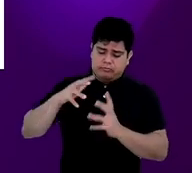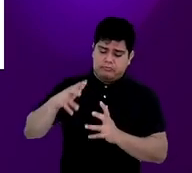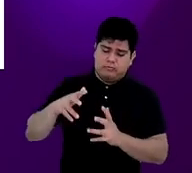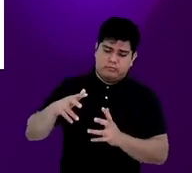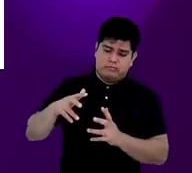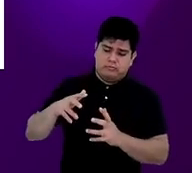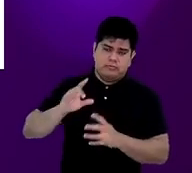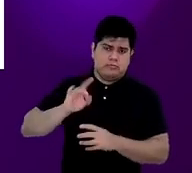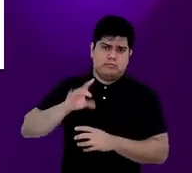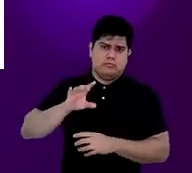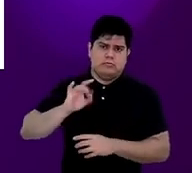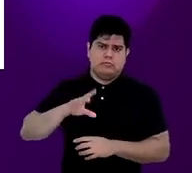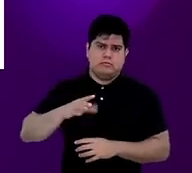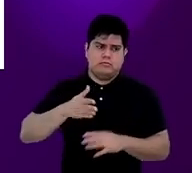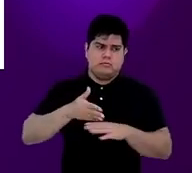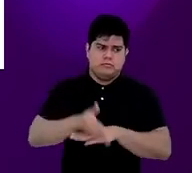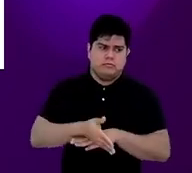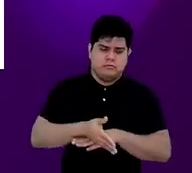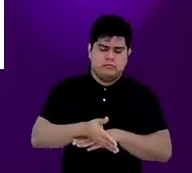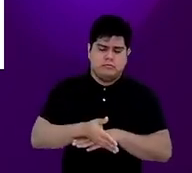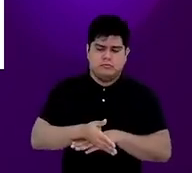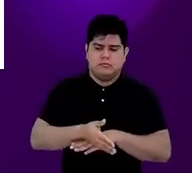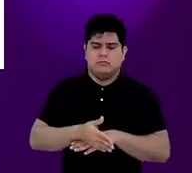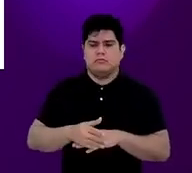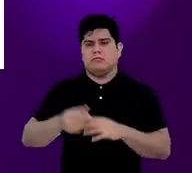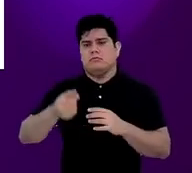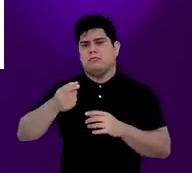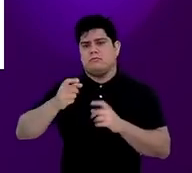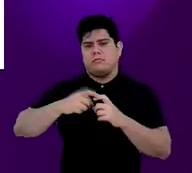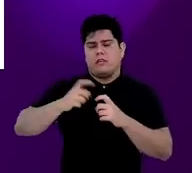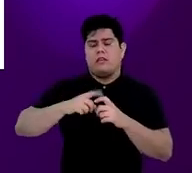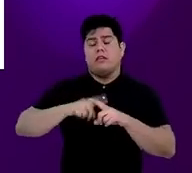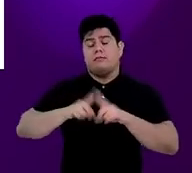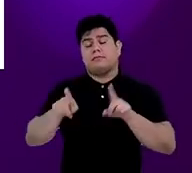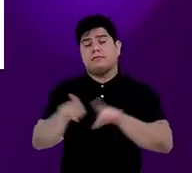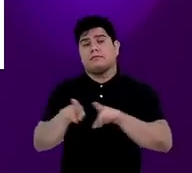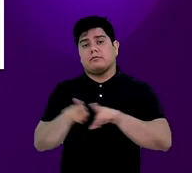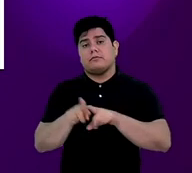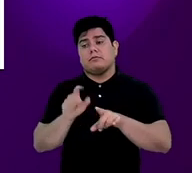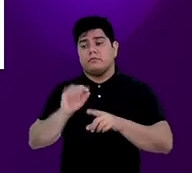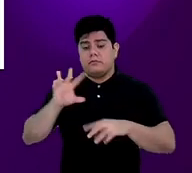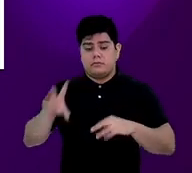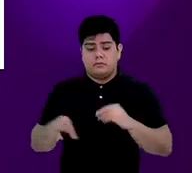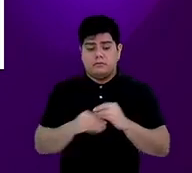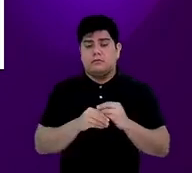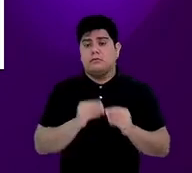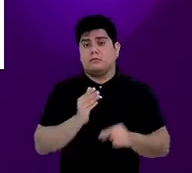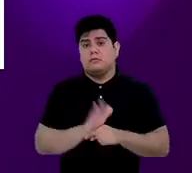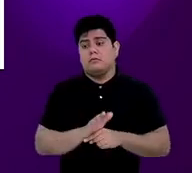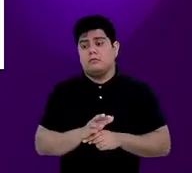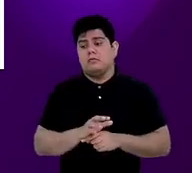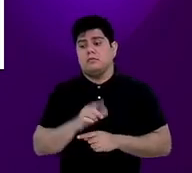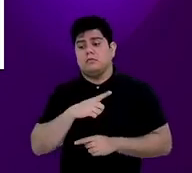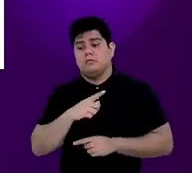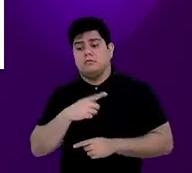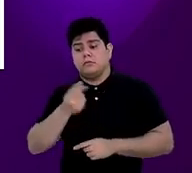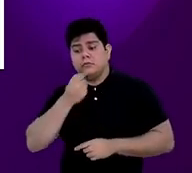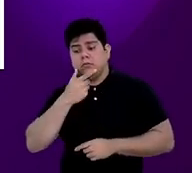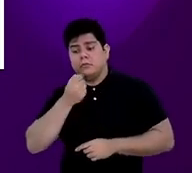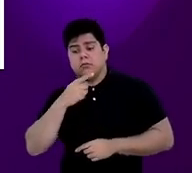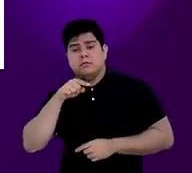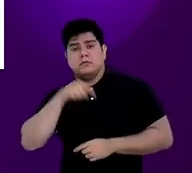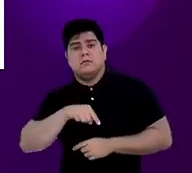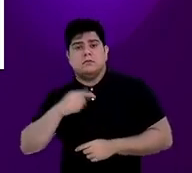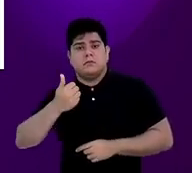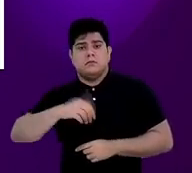medicines, but also the addiction caused by that type of medicine, by Oxycontin